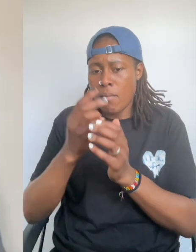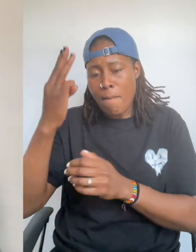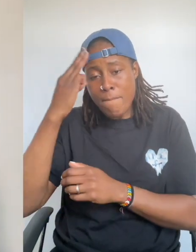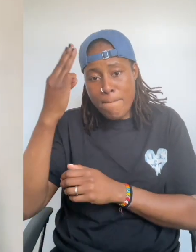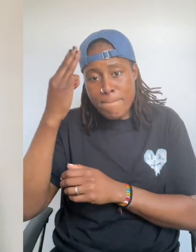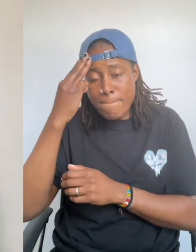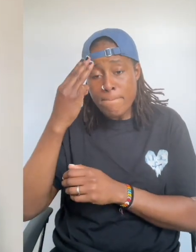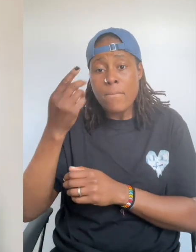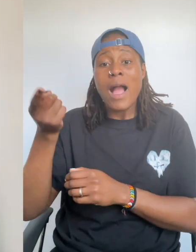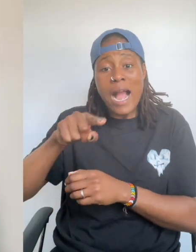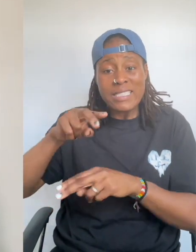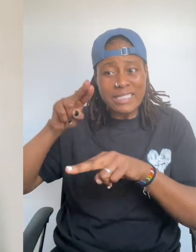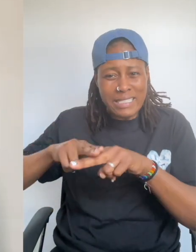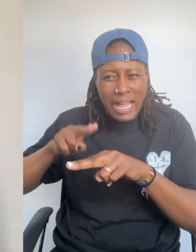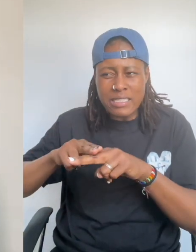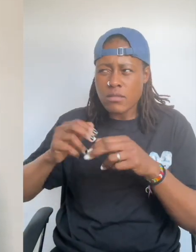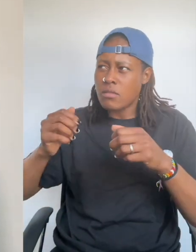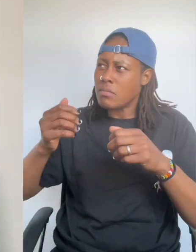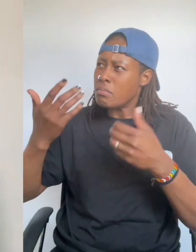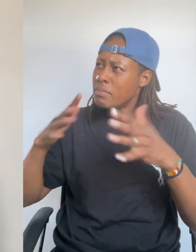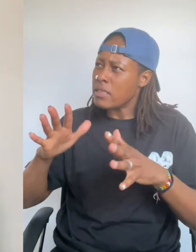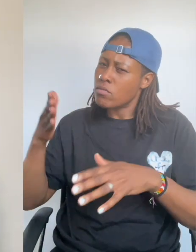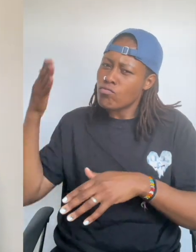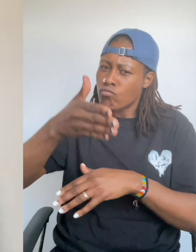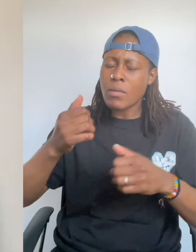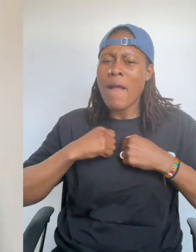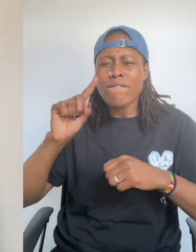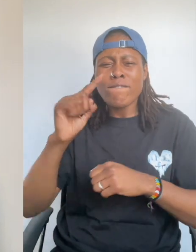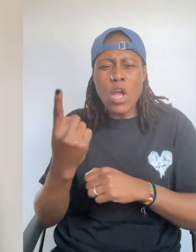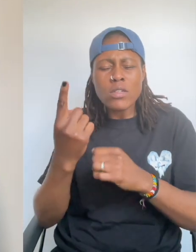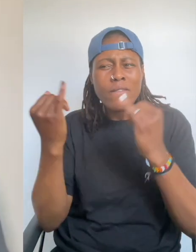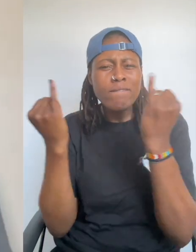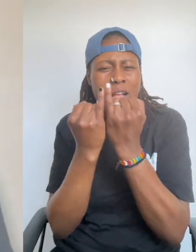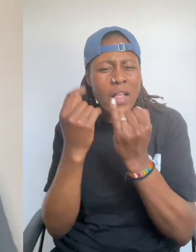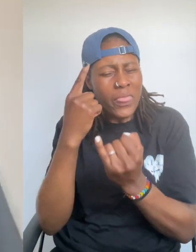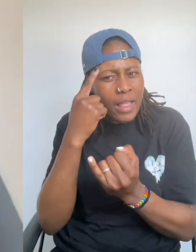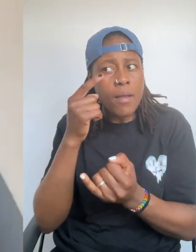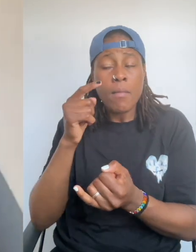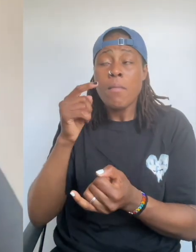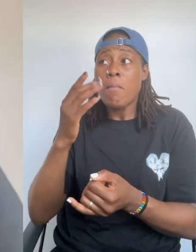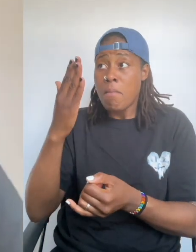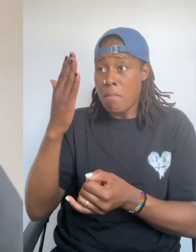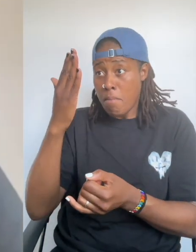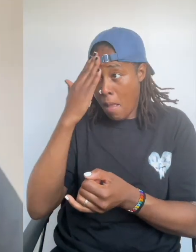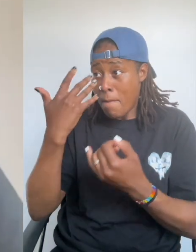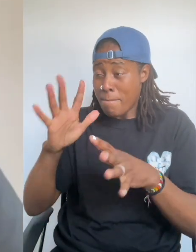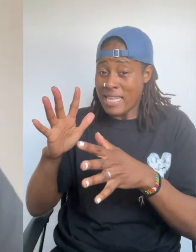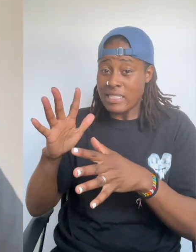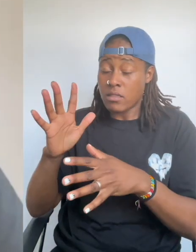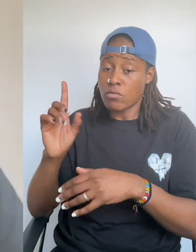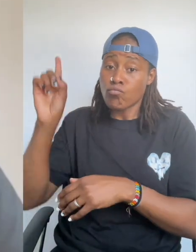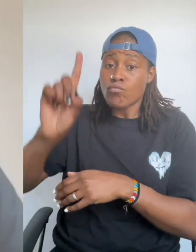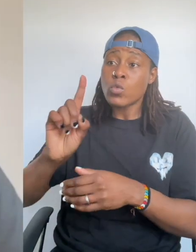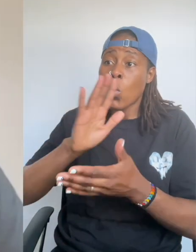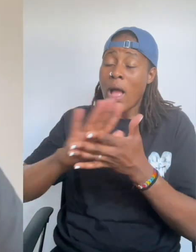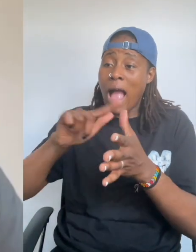My mum and my dad, I think, were there at my first fight. Correct me if I'm wrong. My mum has been to see me fight at